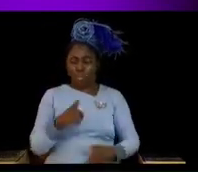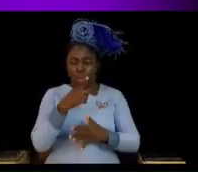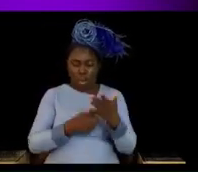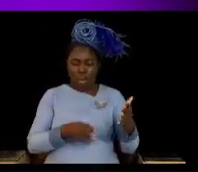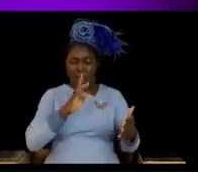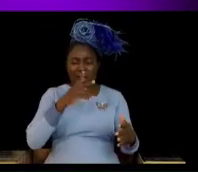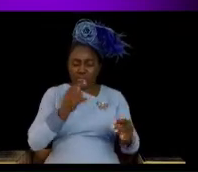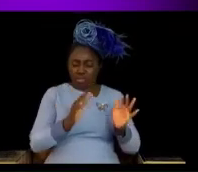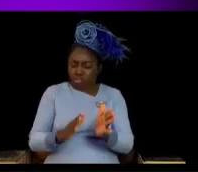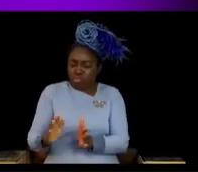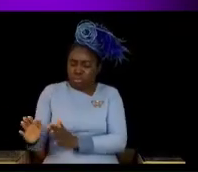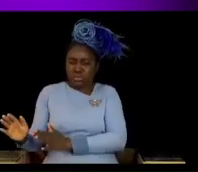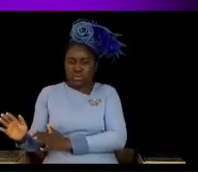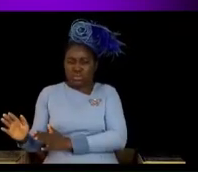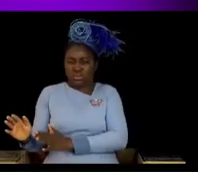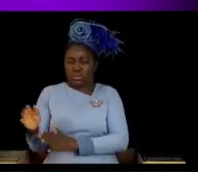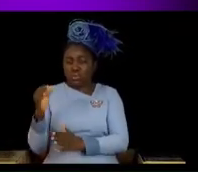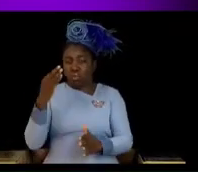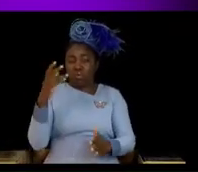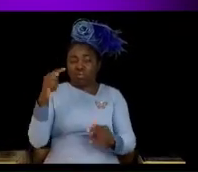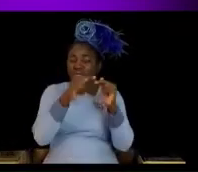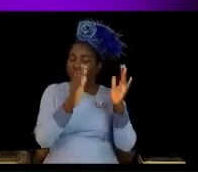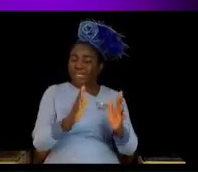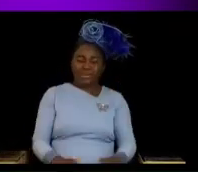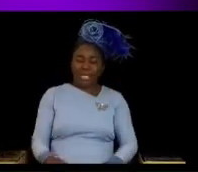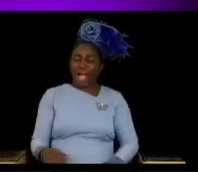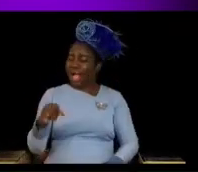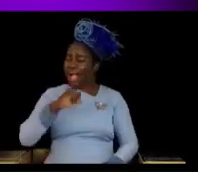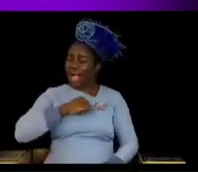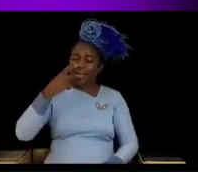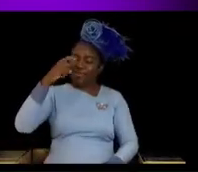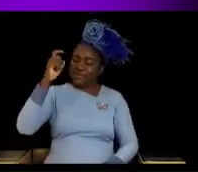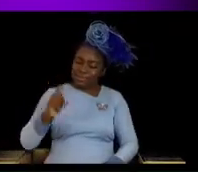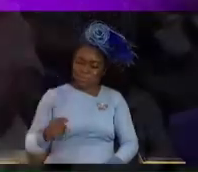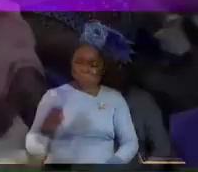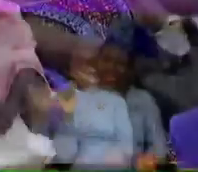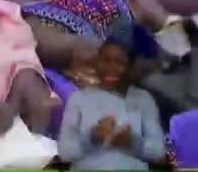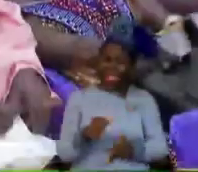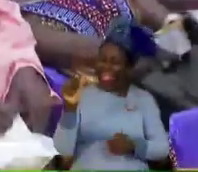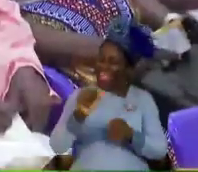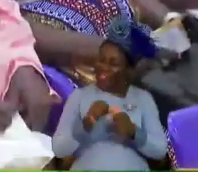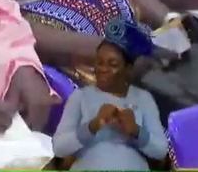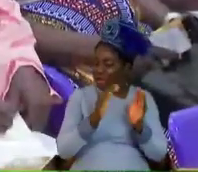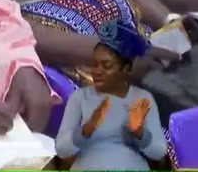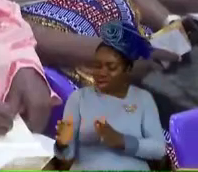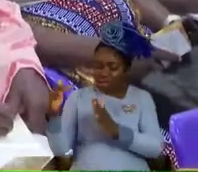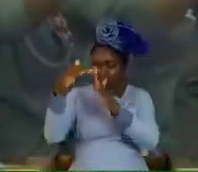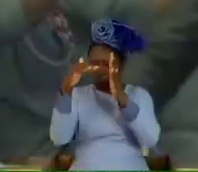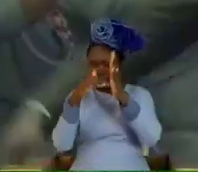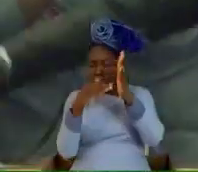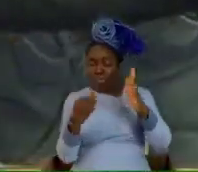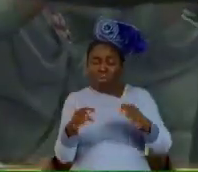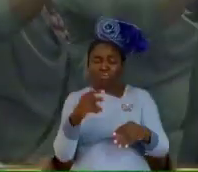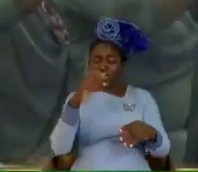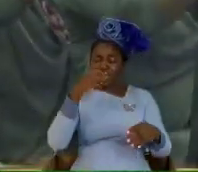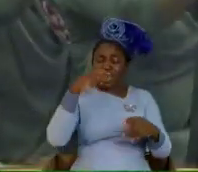I decree as every objective of darkness for your life shall scatter in the name